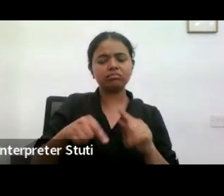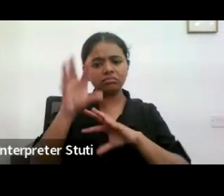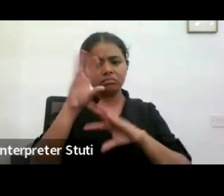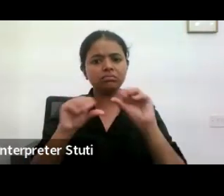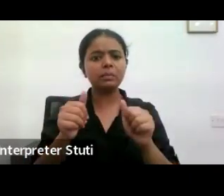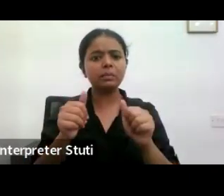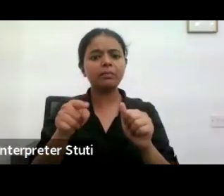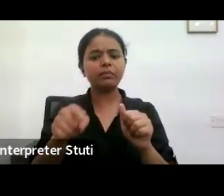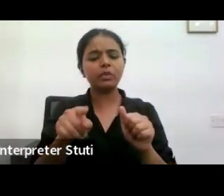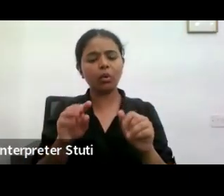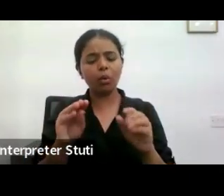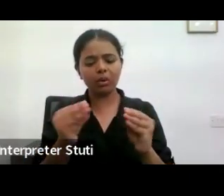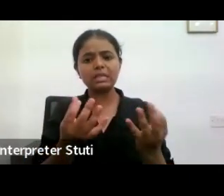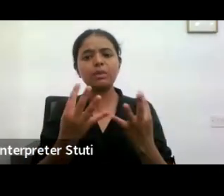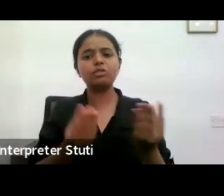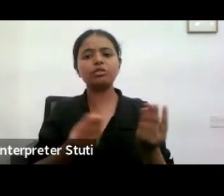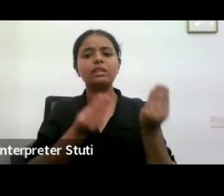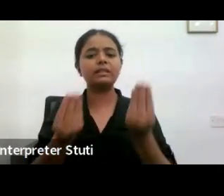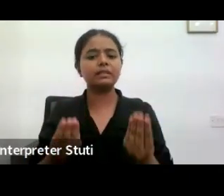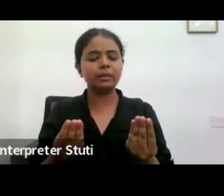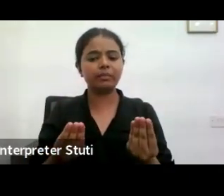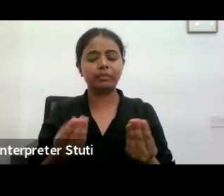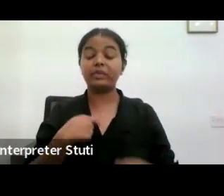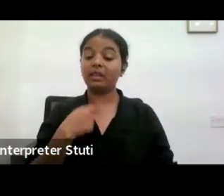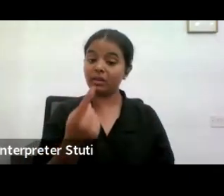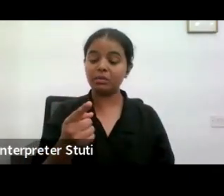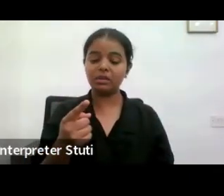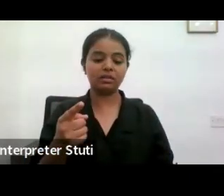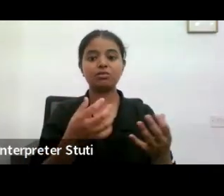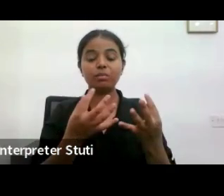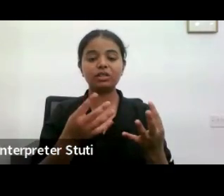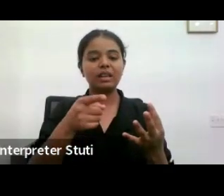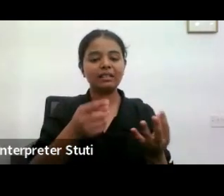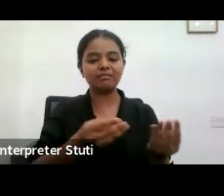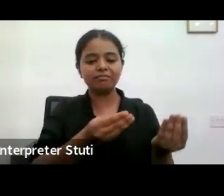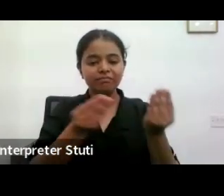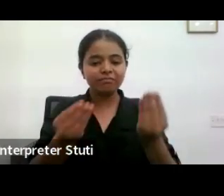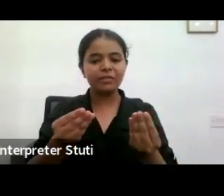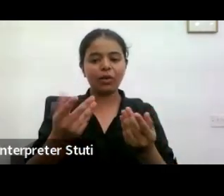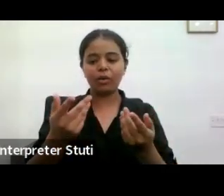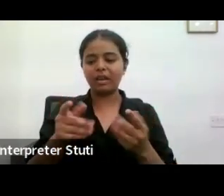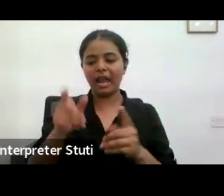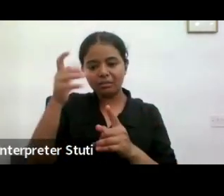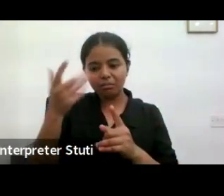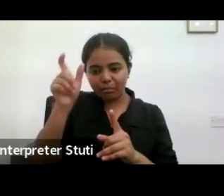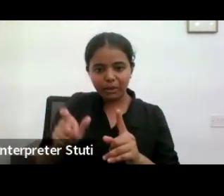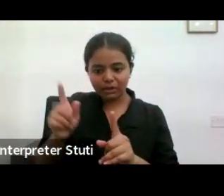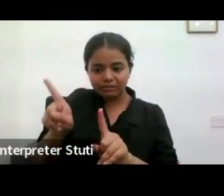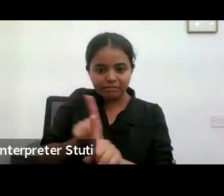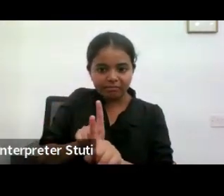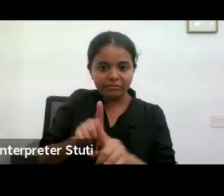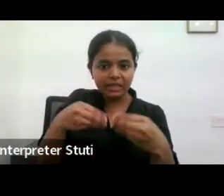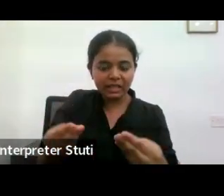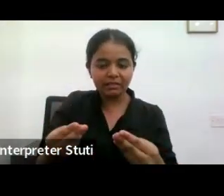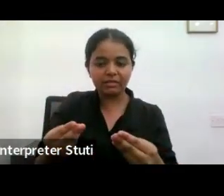personnel. Now, I'm not saying that specialized personnel are not important in the habilitation and rehabilitation